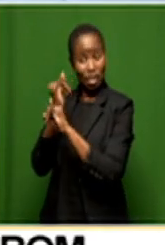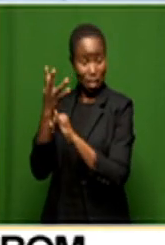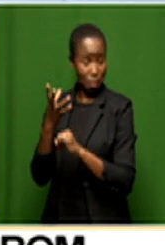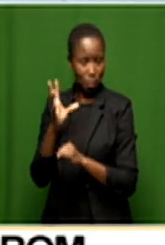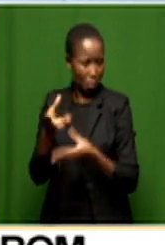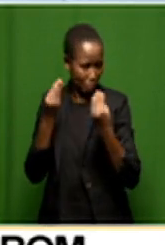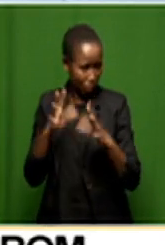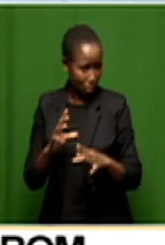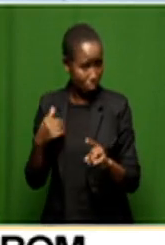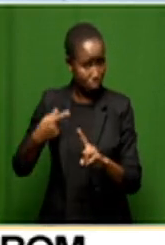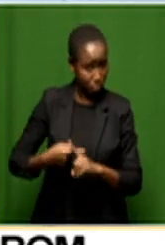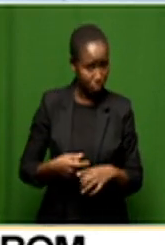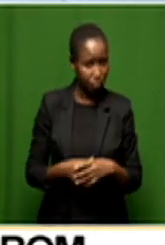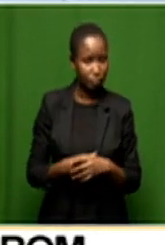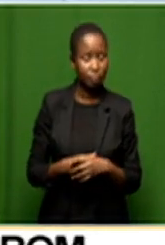level 1, Sisa?